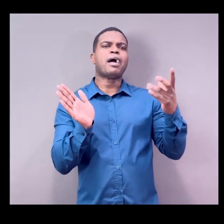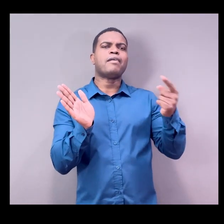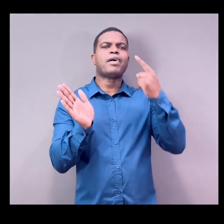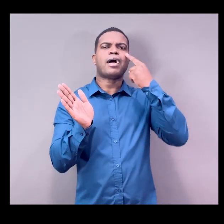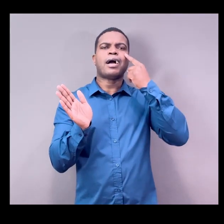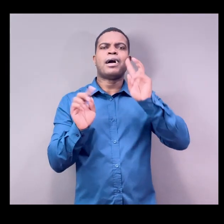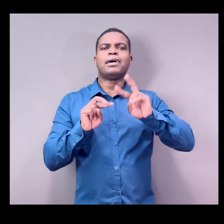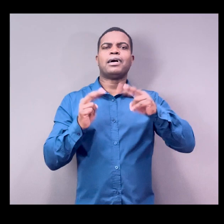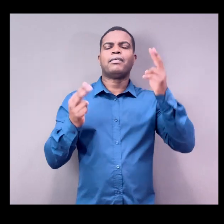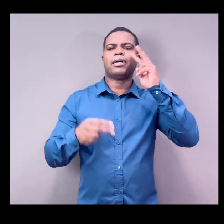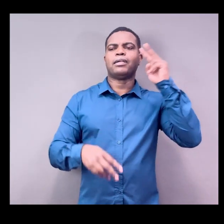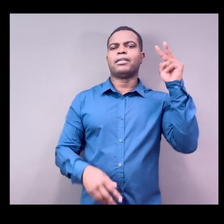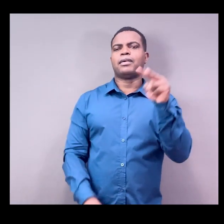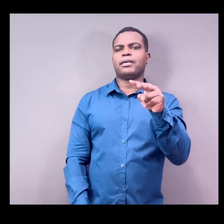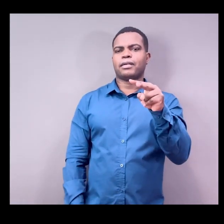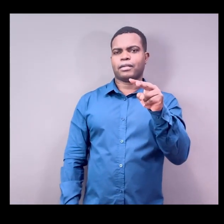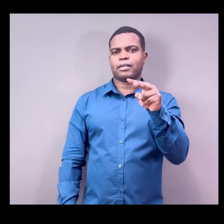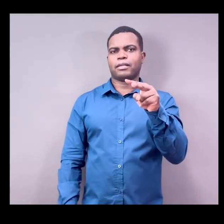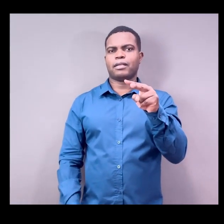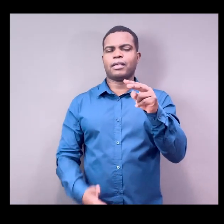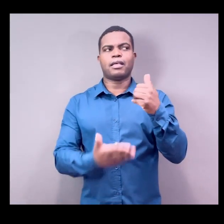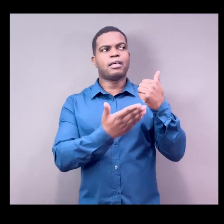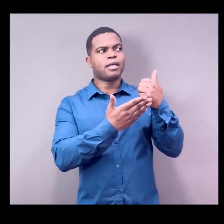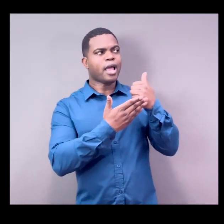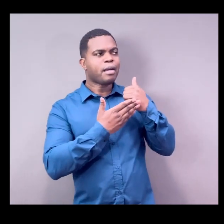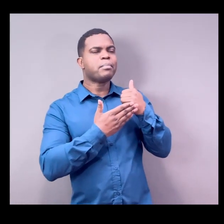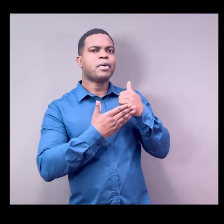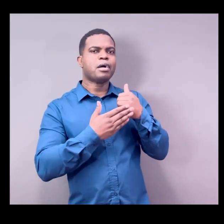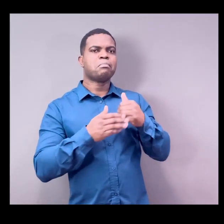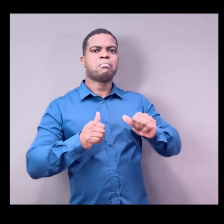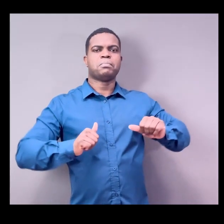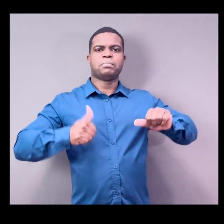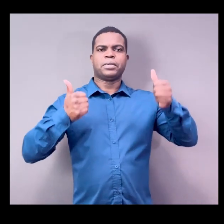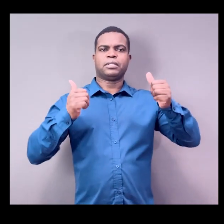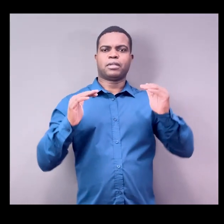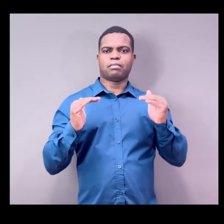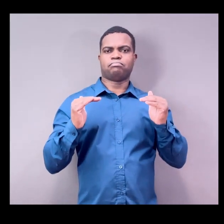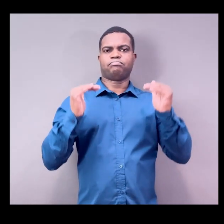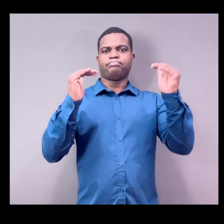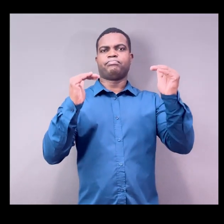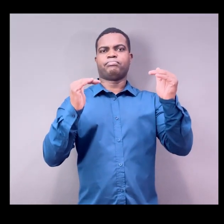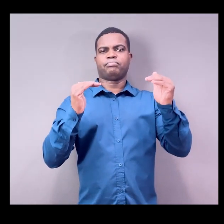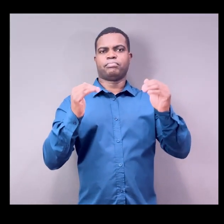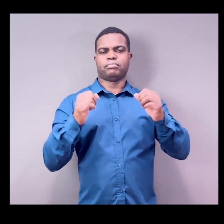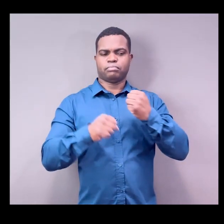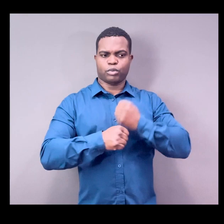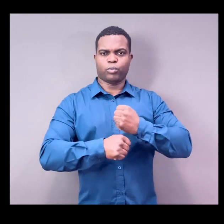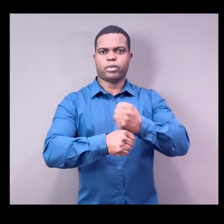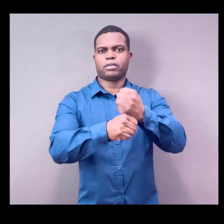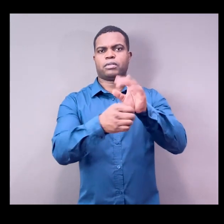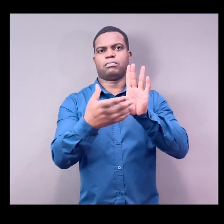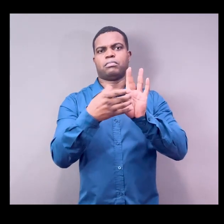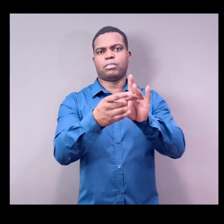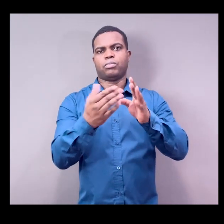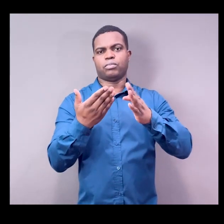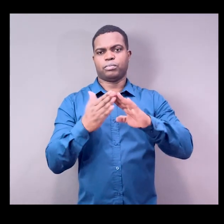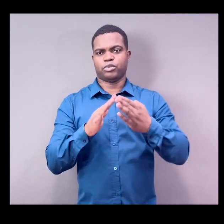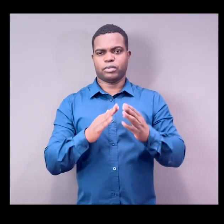party is just like a third eye that will help you do better in your community engagement